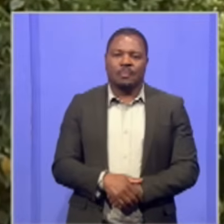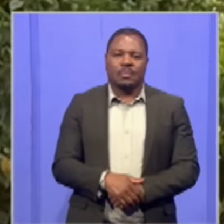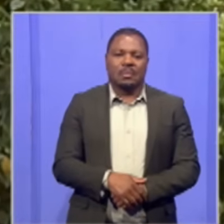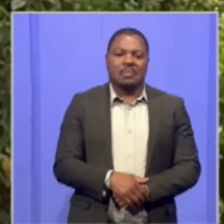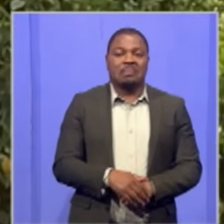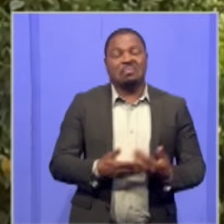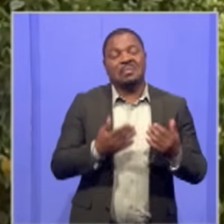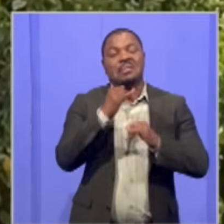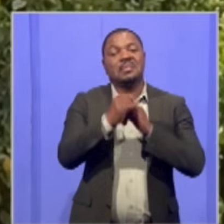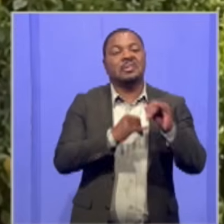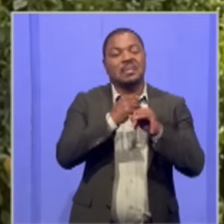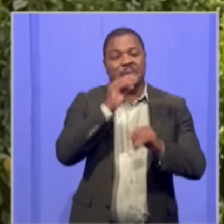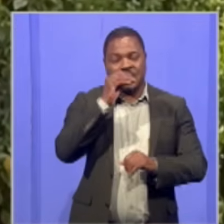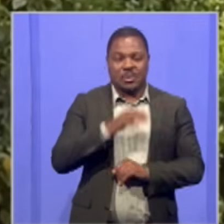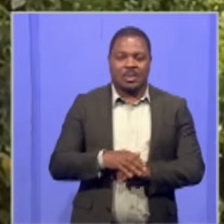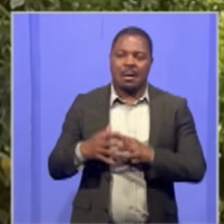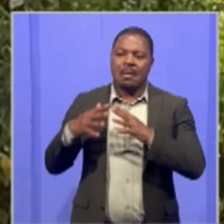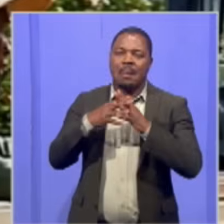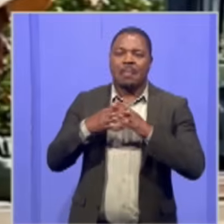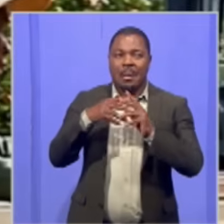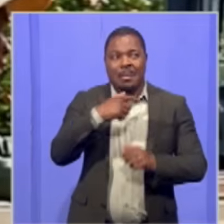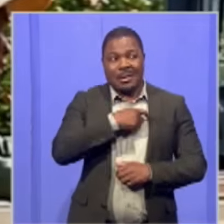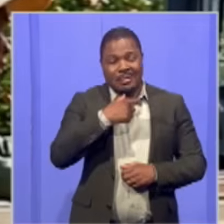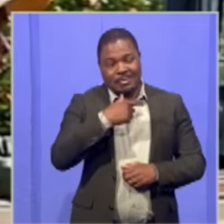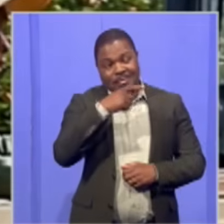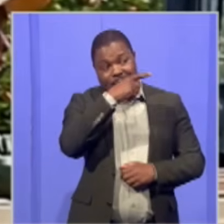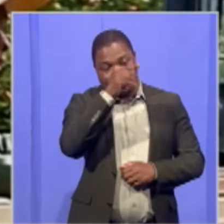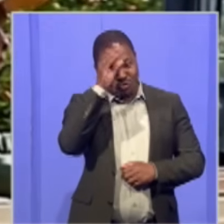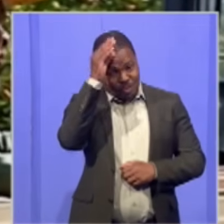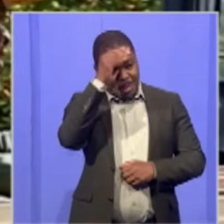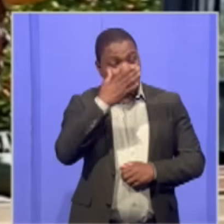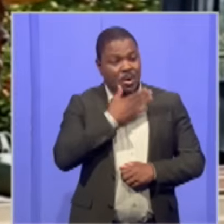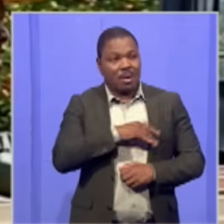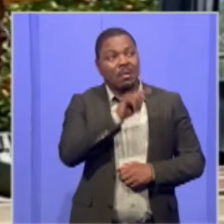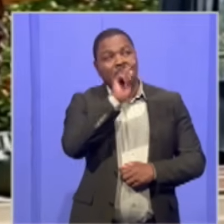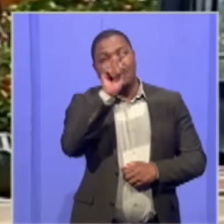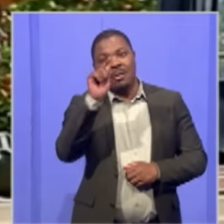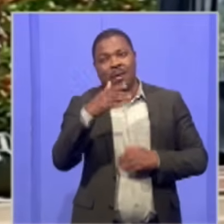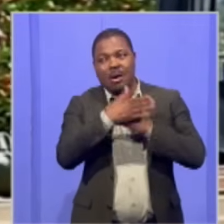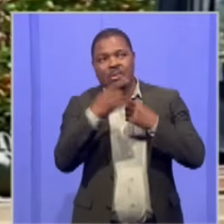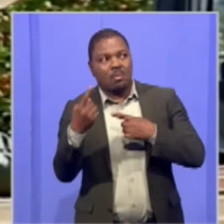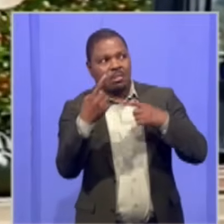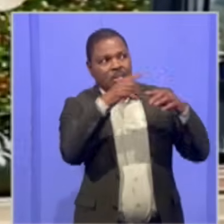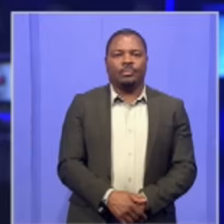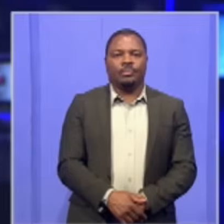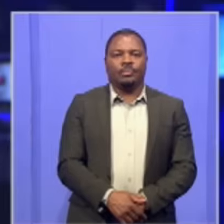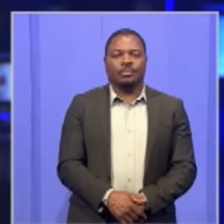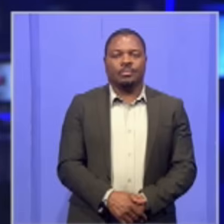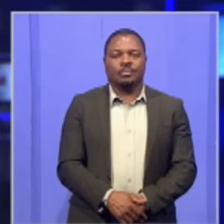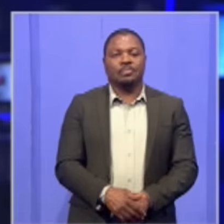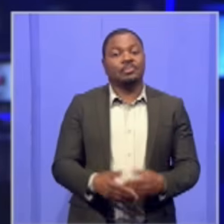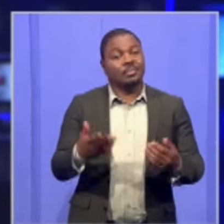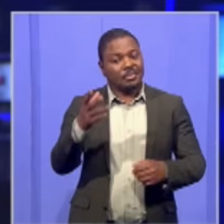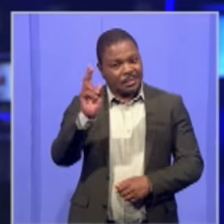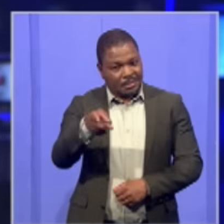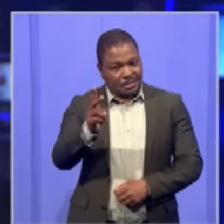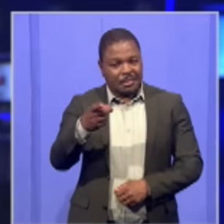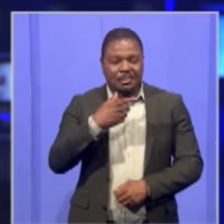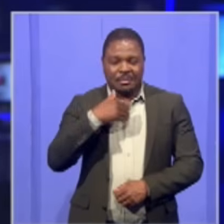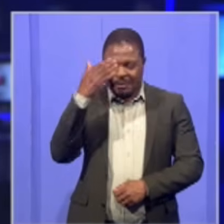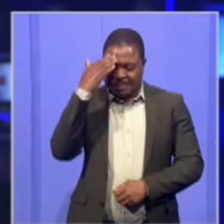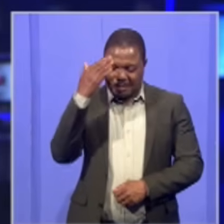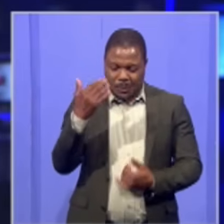Matjhabeng teng re fumana hore Mopresidente wa Amerika Donald Trump o batla hore dinaha tse ding di tsetele naheng ya hae. Moike boetse ke a o dumedisa